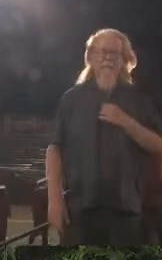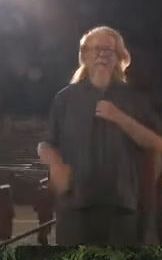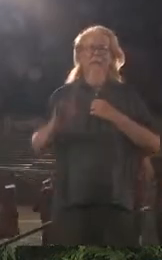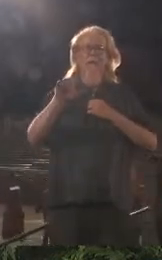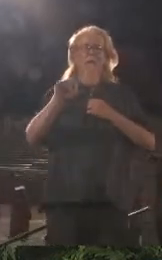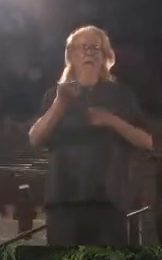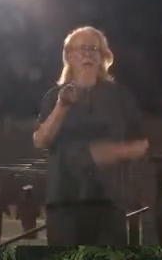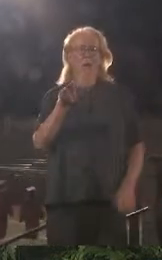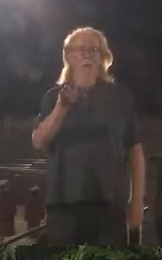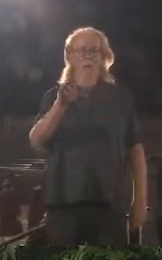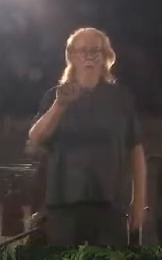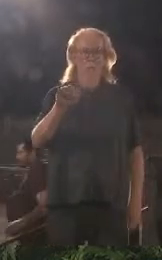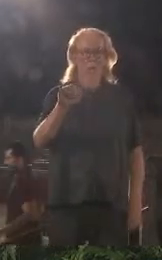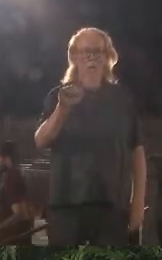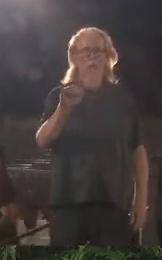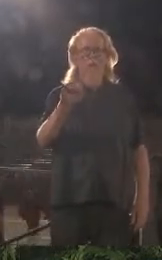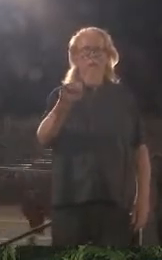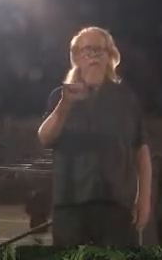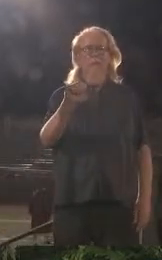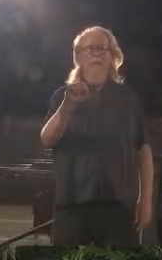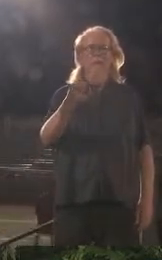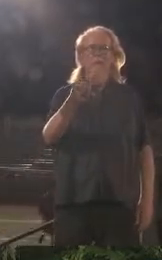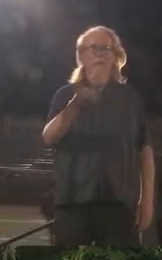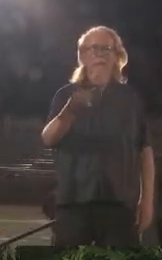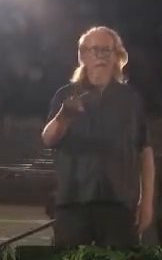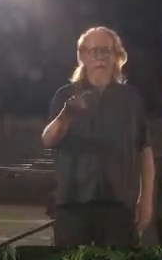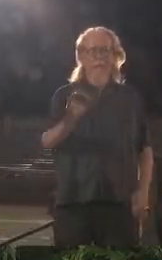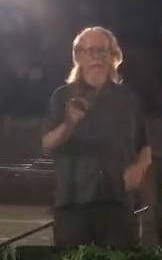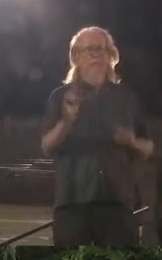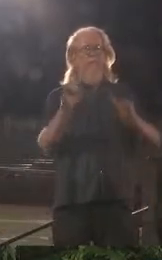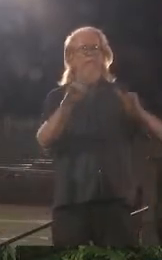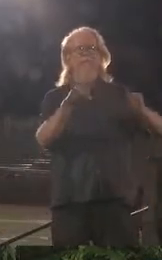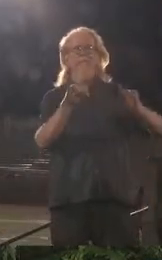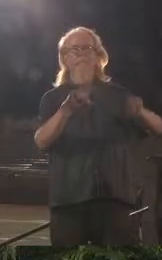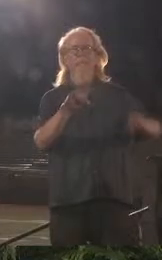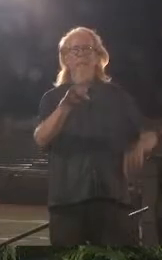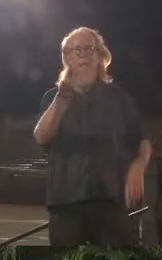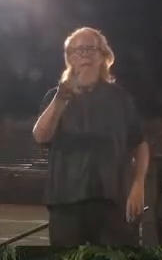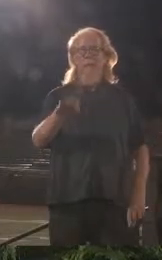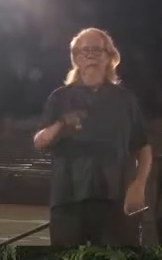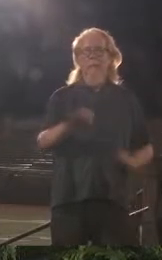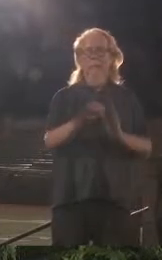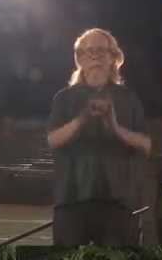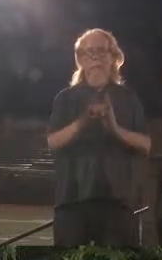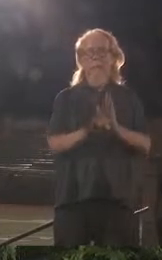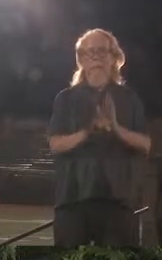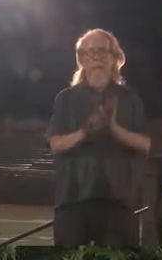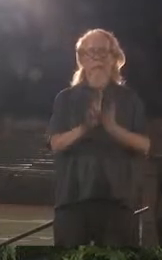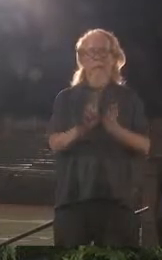Laura Anaí Sanchez Núñez will be attending Texas State University.